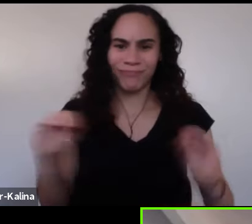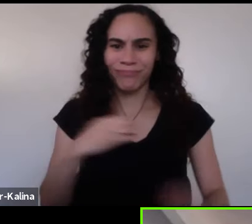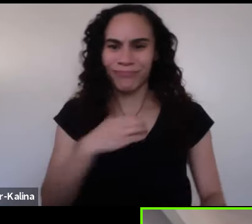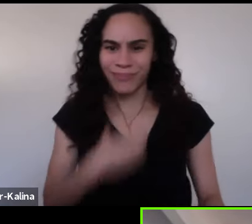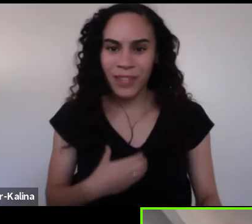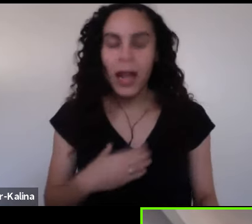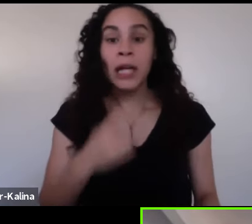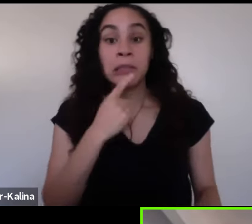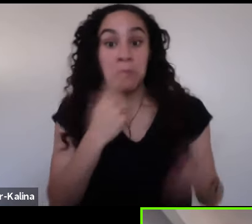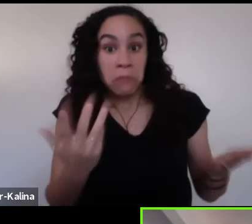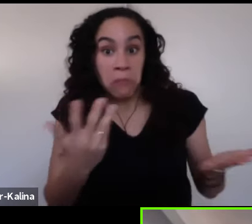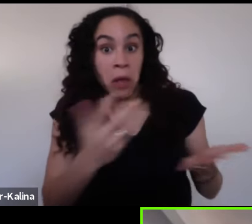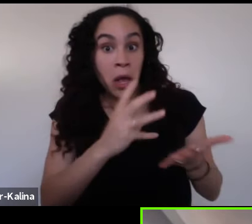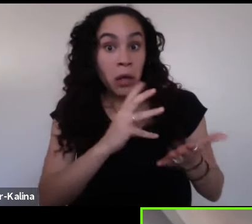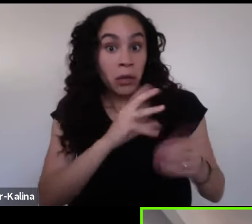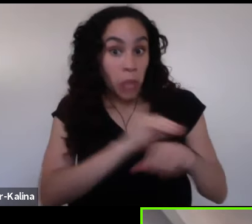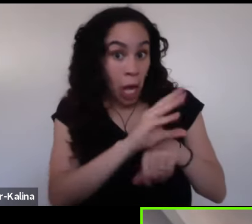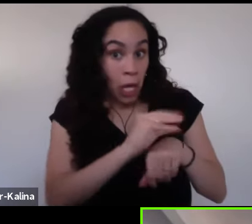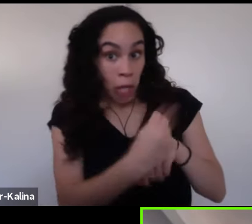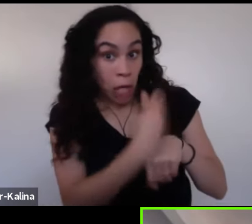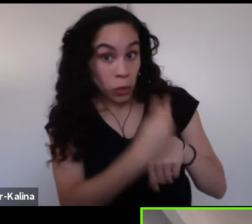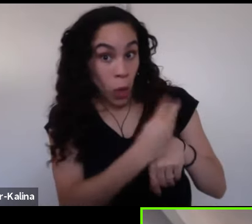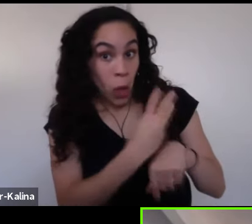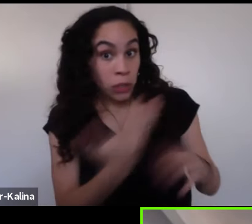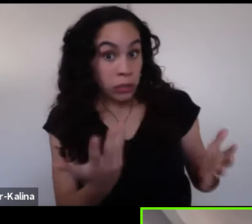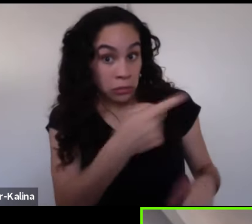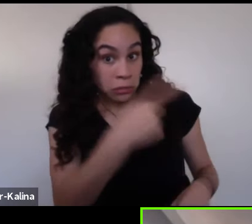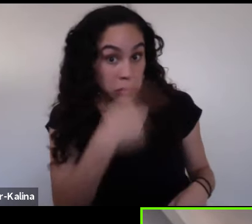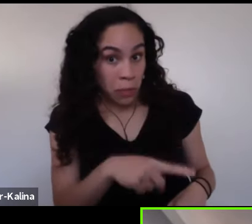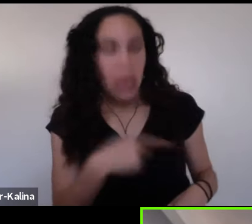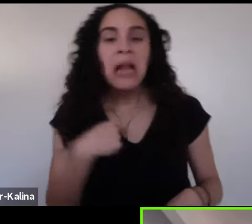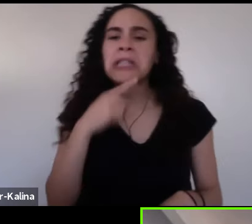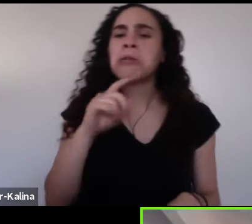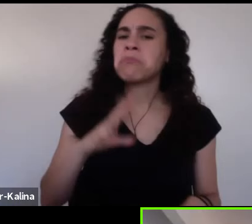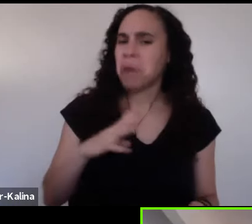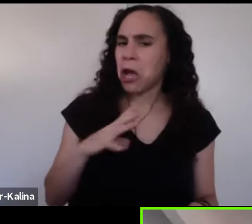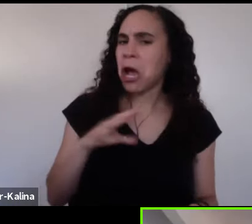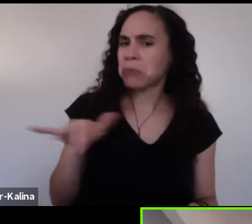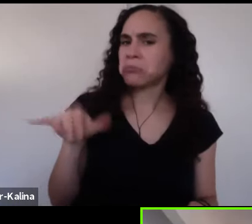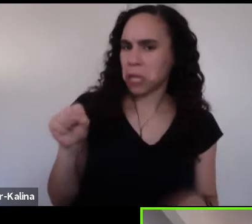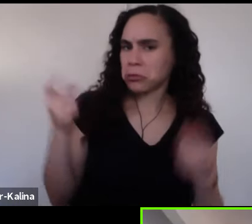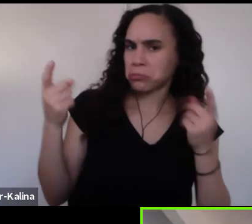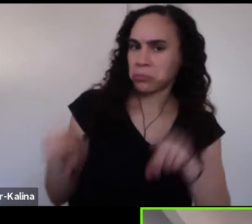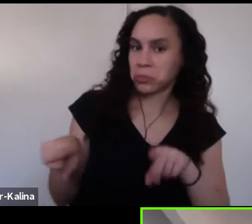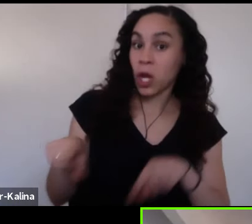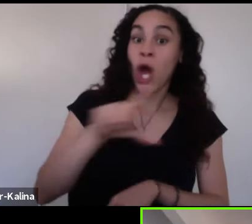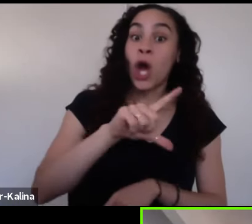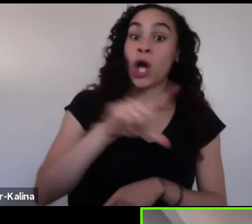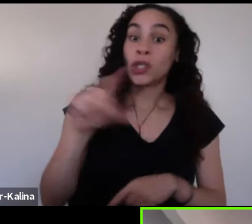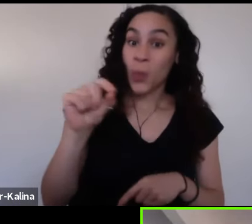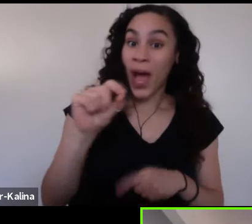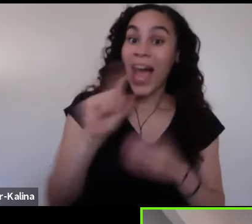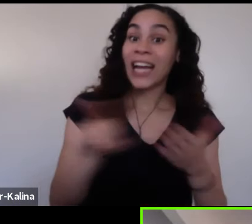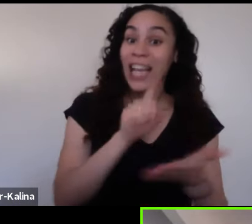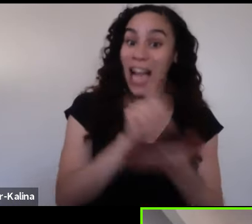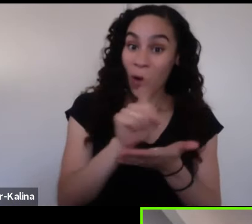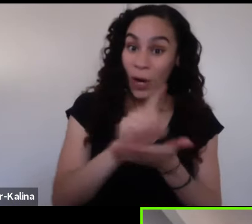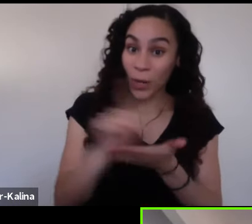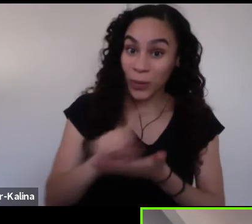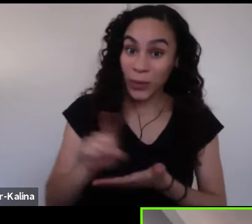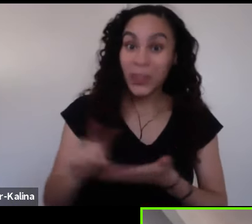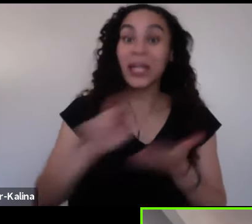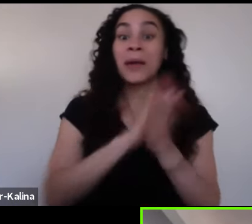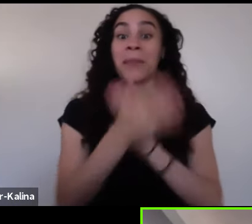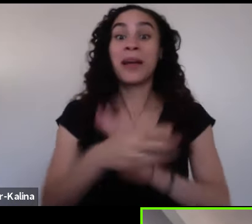consultant? And I said, yes, I would do that. And then 20 hours turned to 40 hours, and then 40 hours turned to